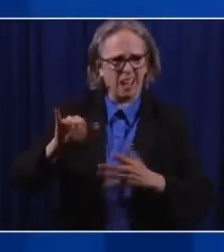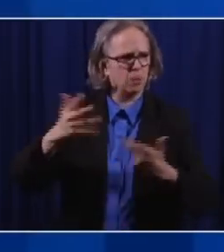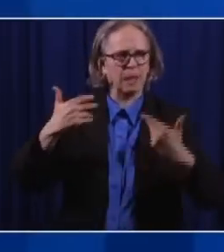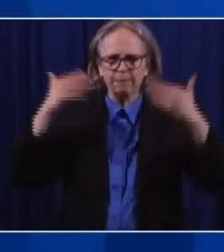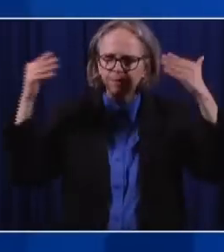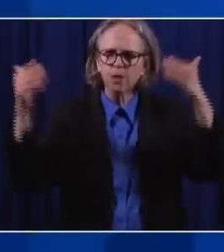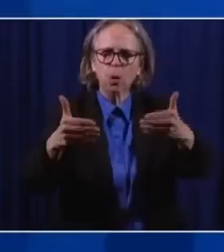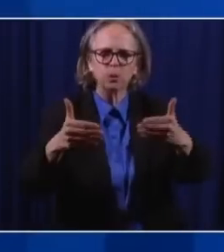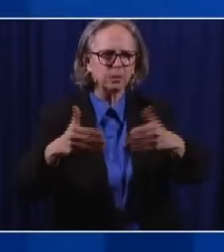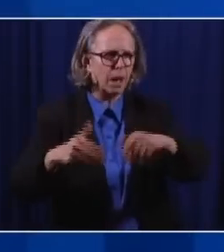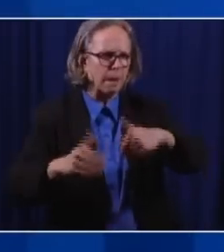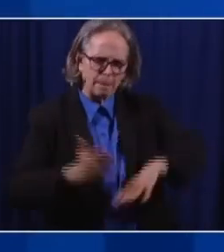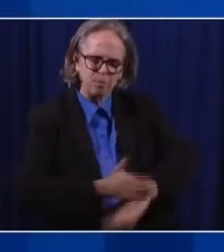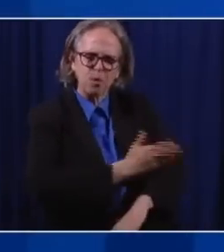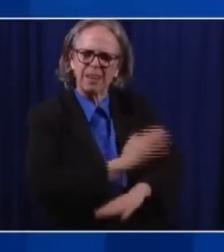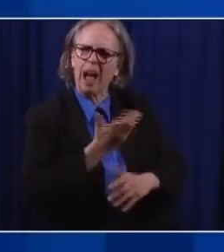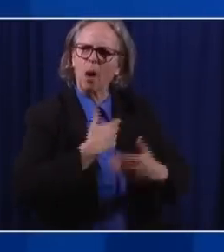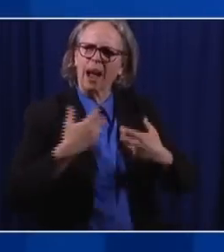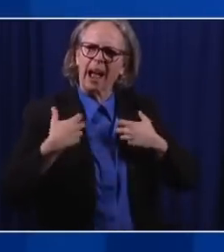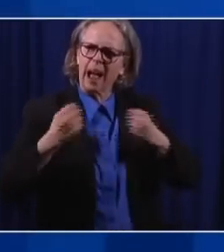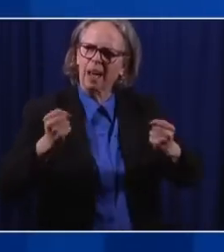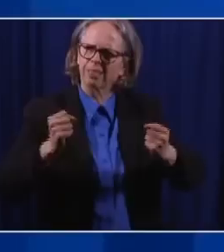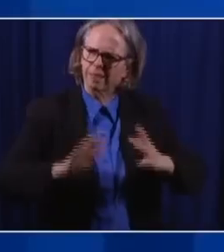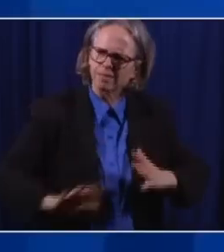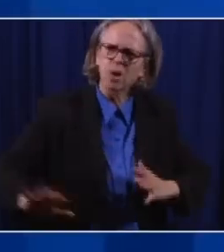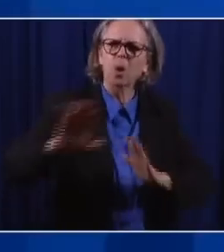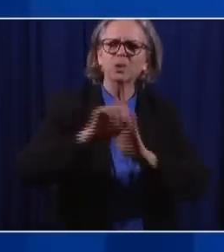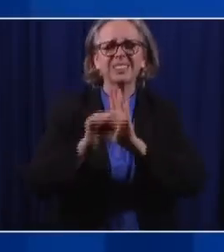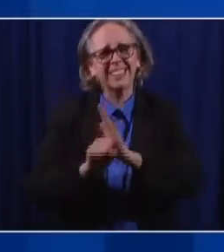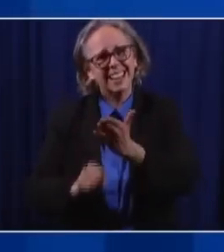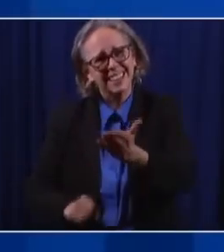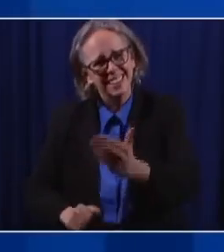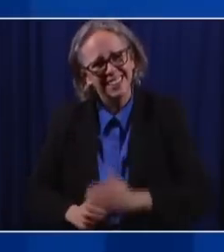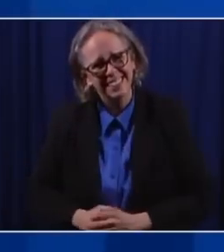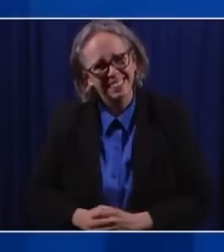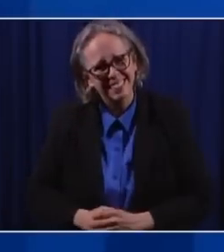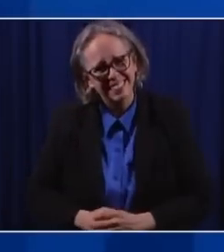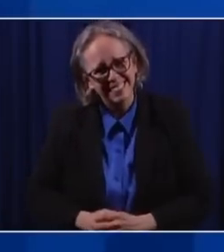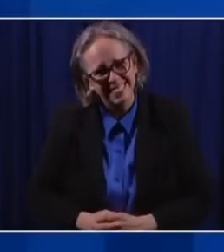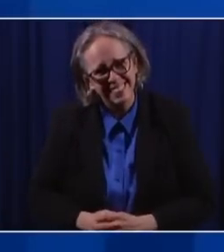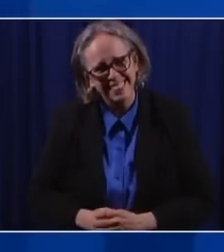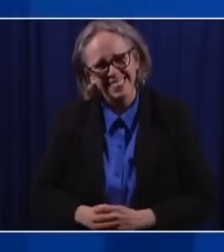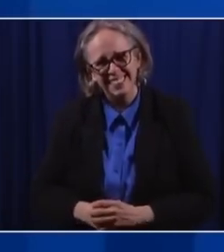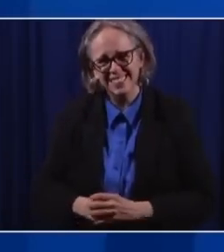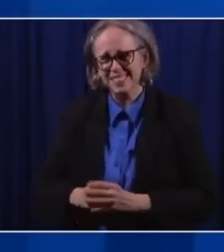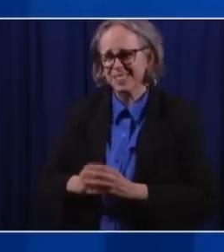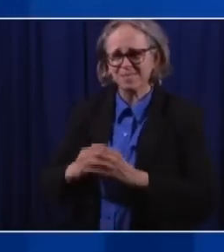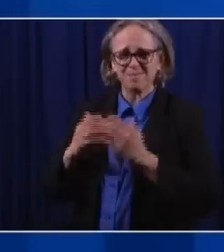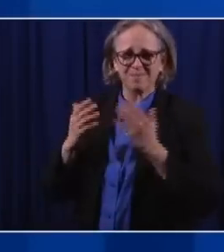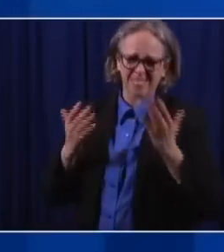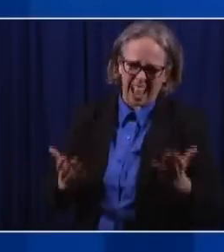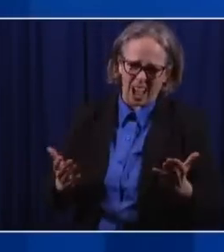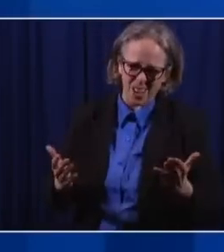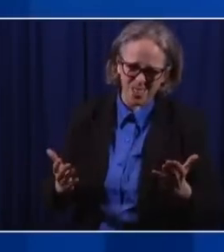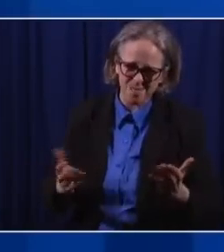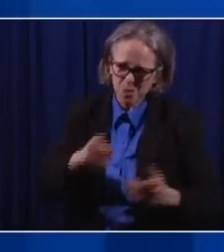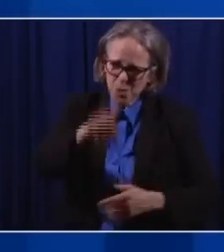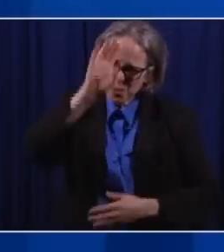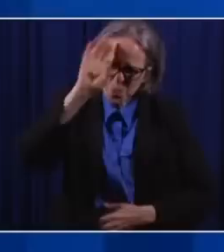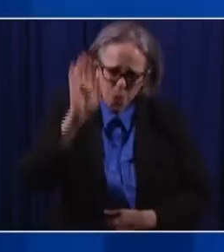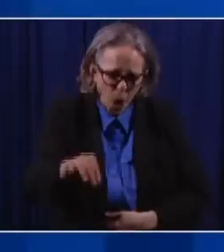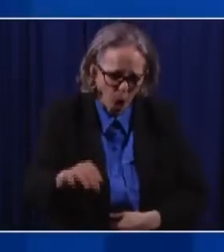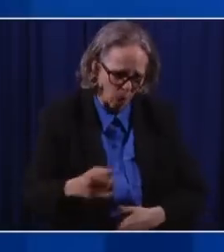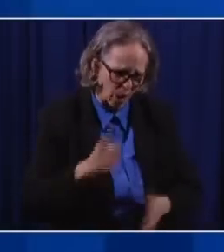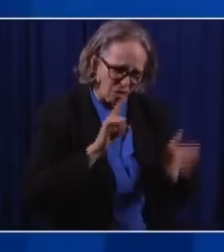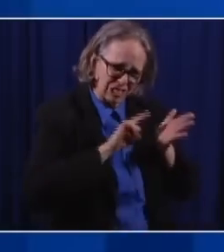entire nation. Now, I'd like us to remember that we know both from experience and extensive research that